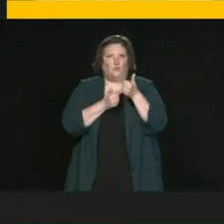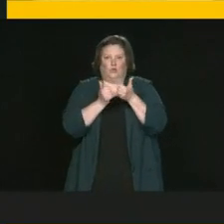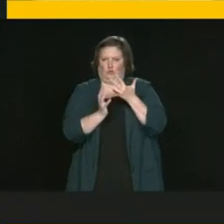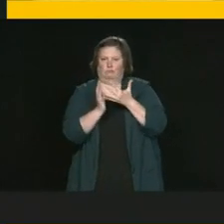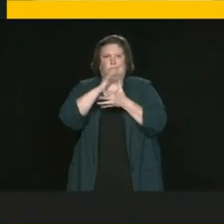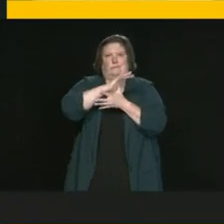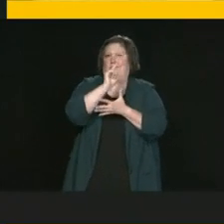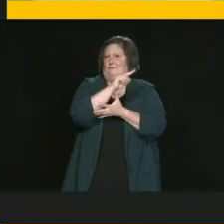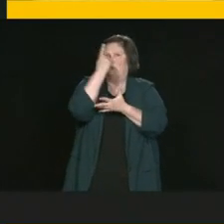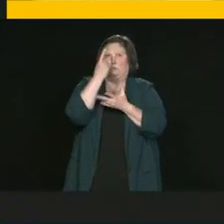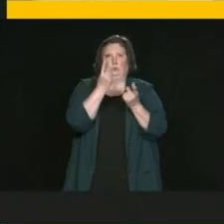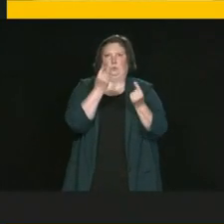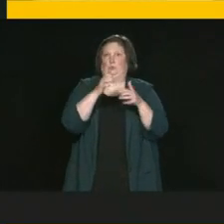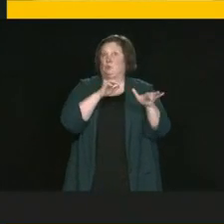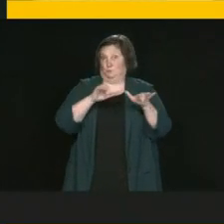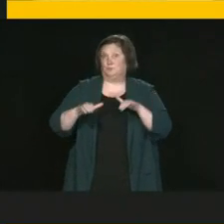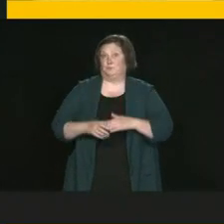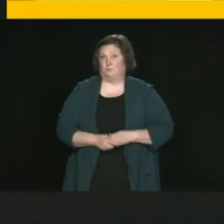first.